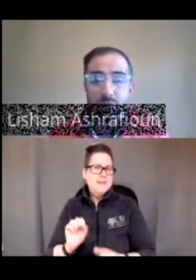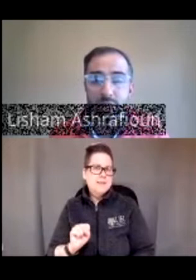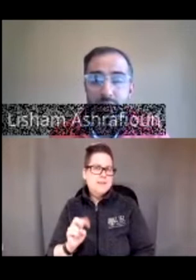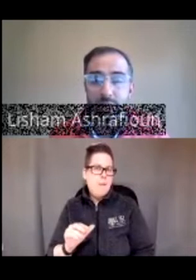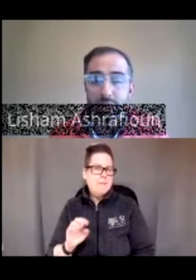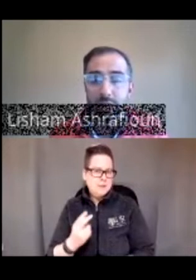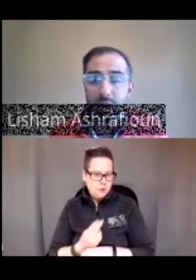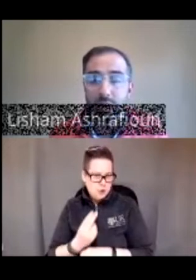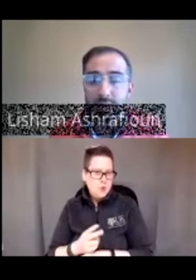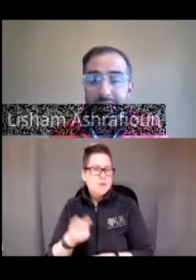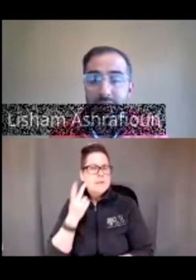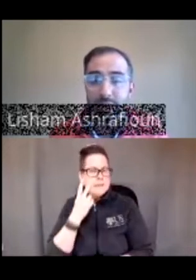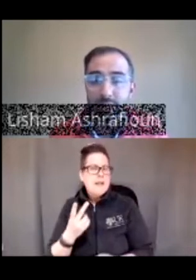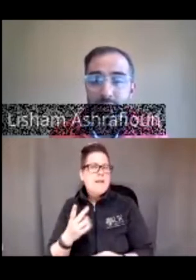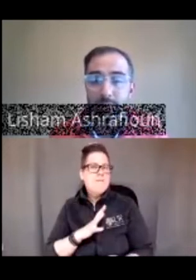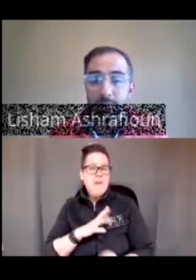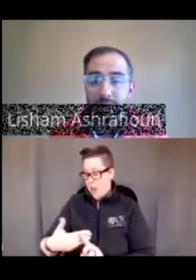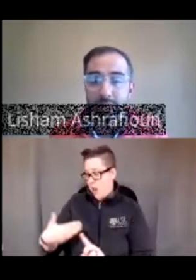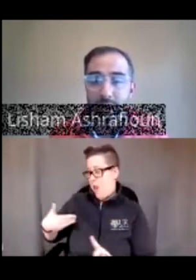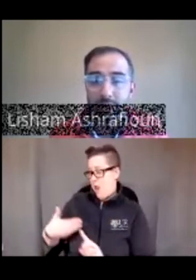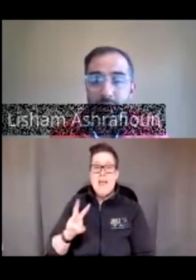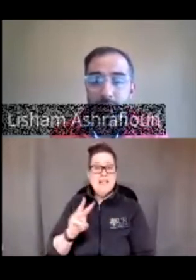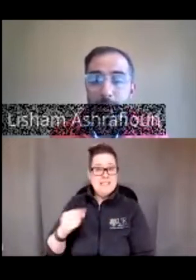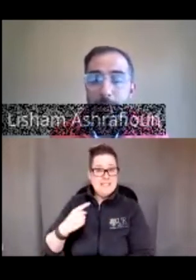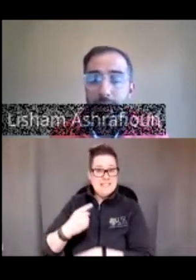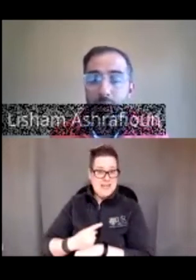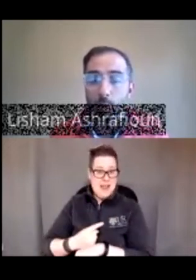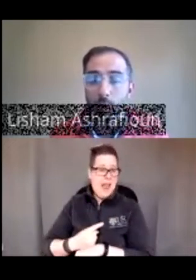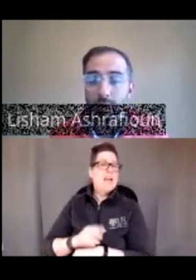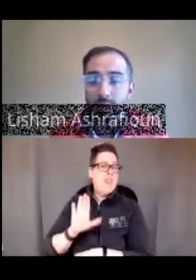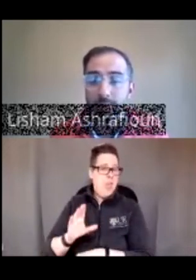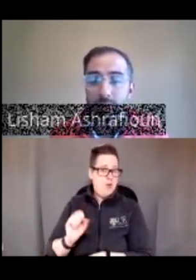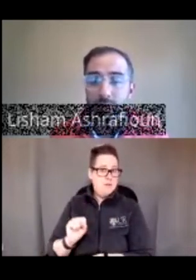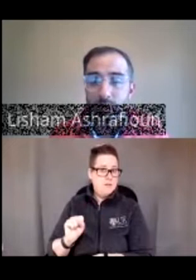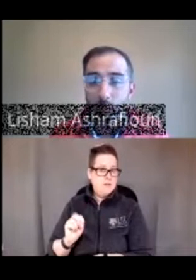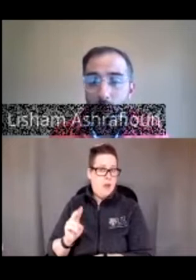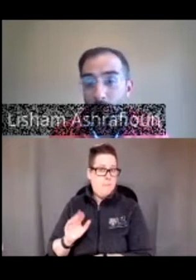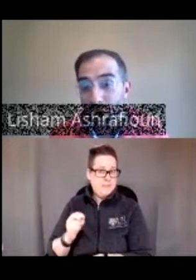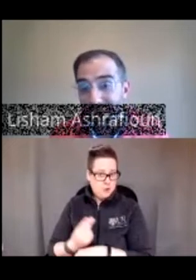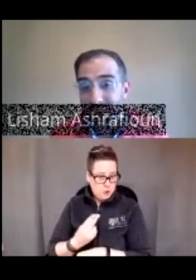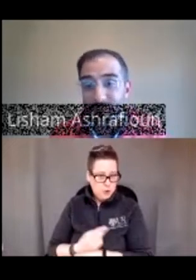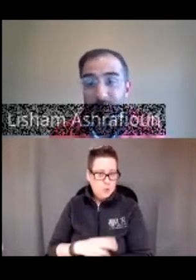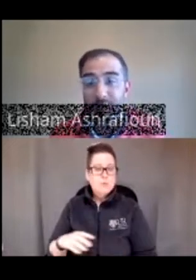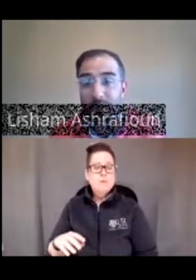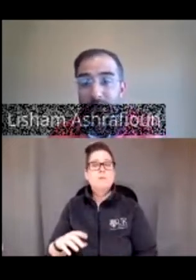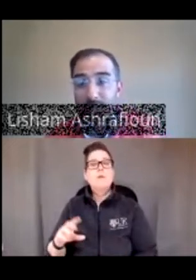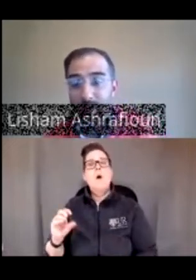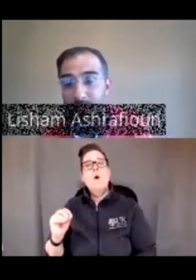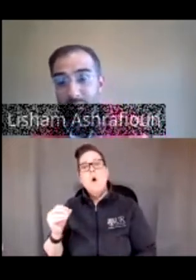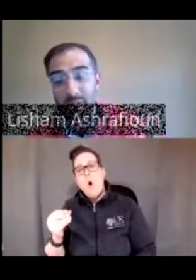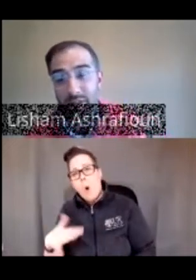substance use in the 60 days leading up to baseline. And opioid and substance use more broadly is